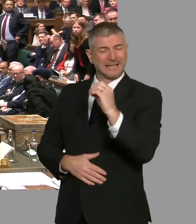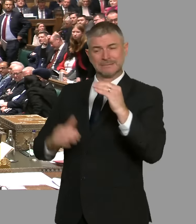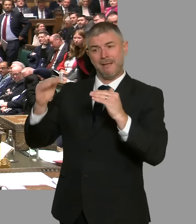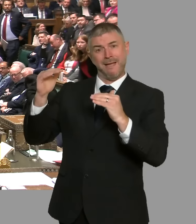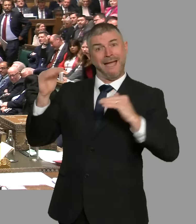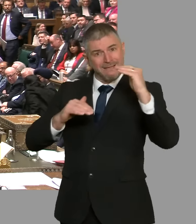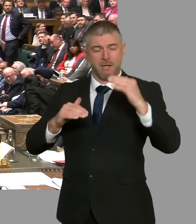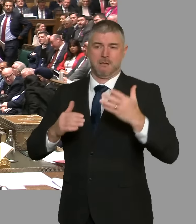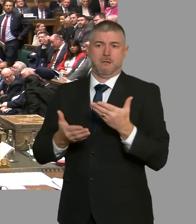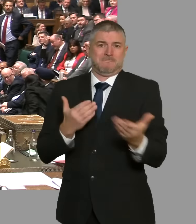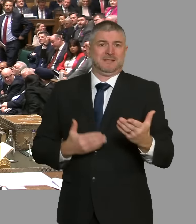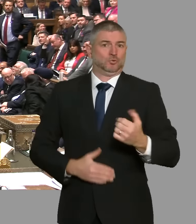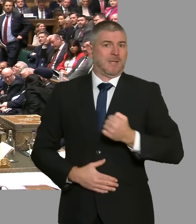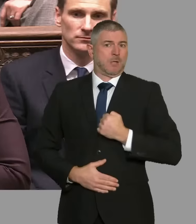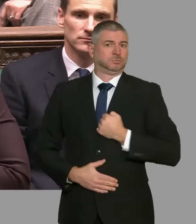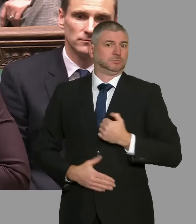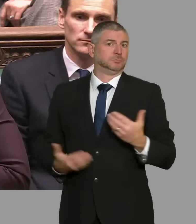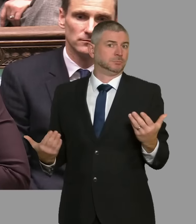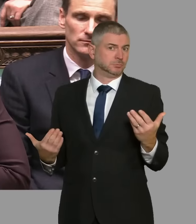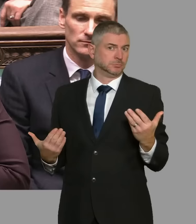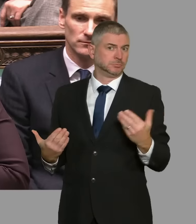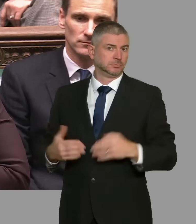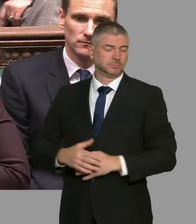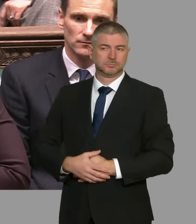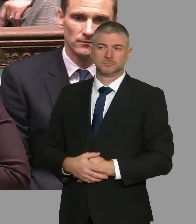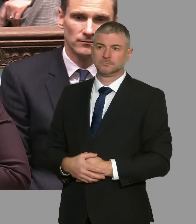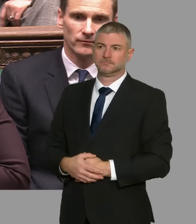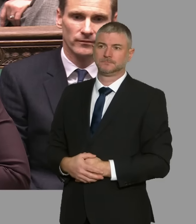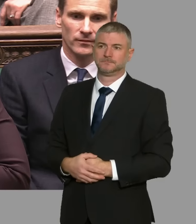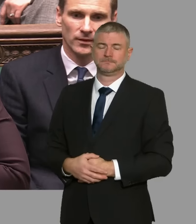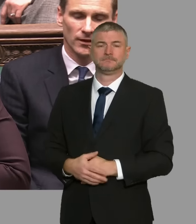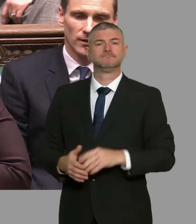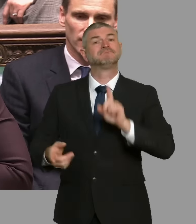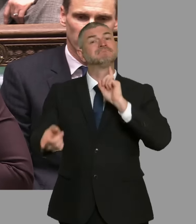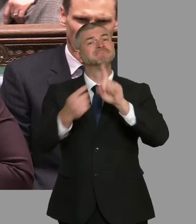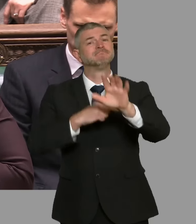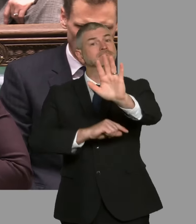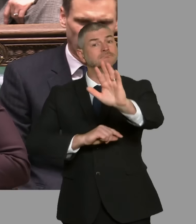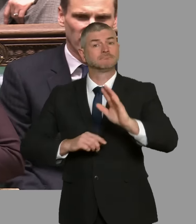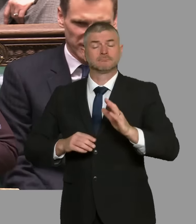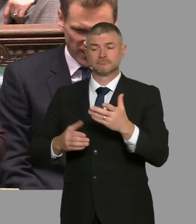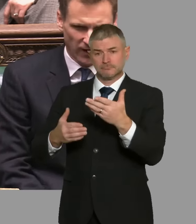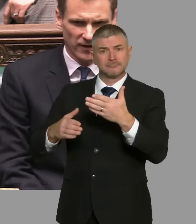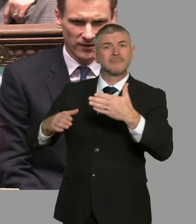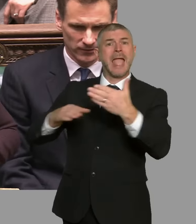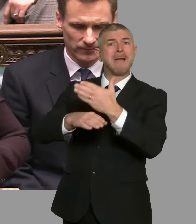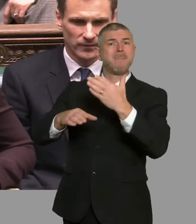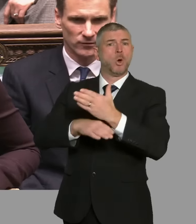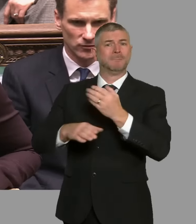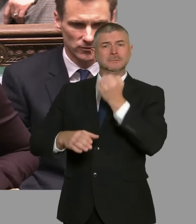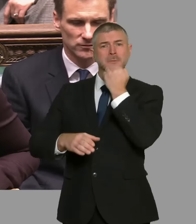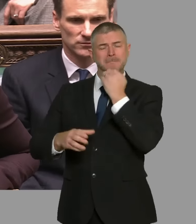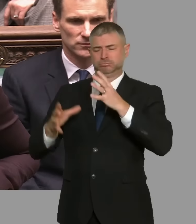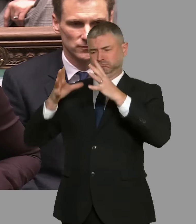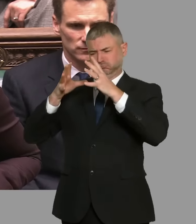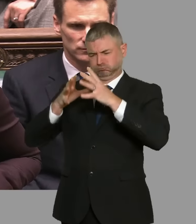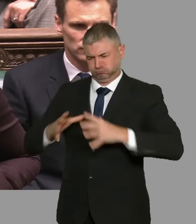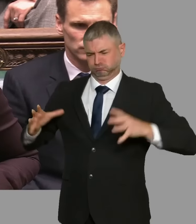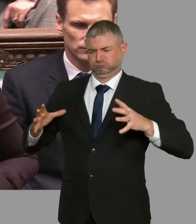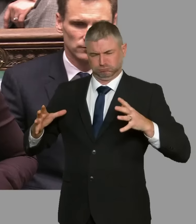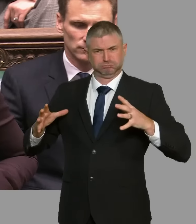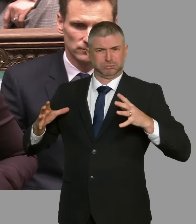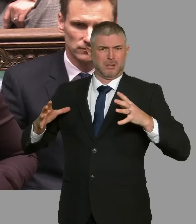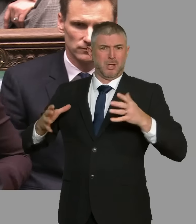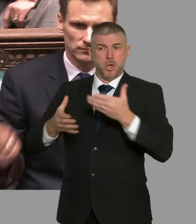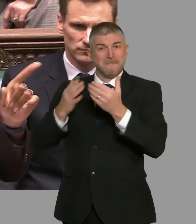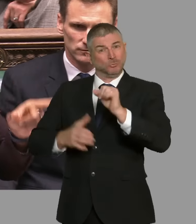Mr. Speaker, we left employment higher than it was after the last Labour government. And let me tell him now